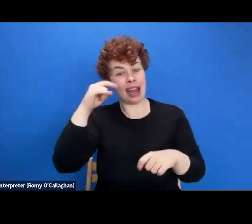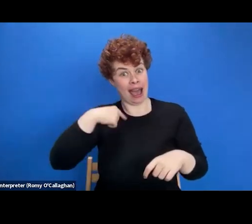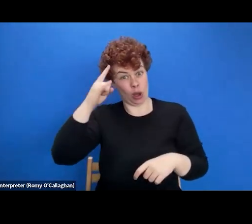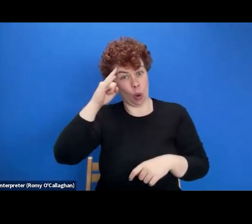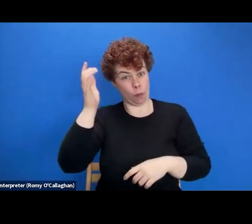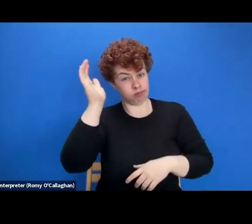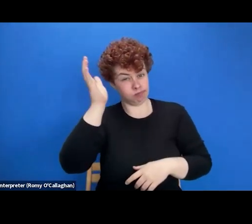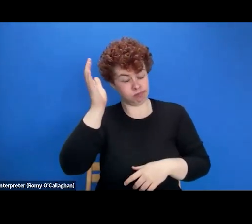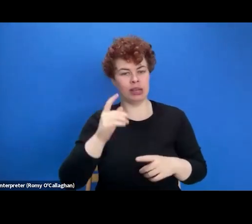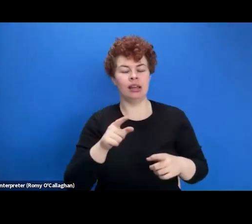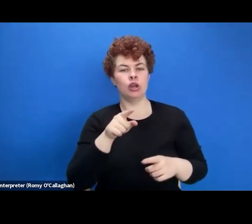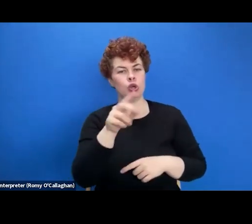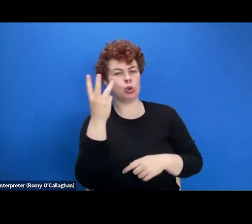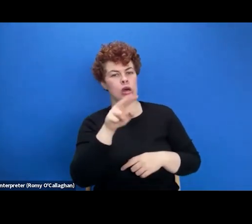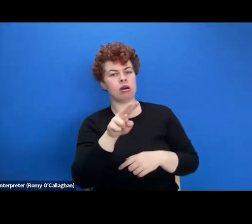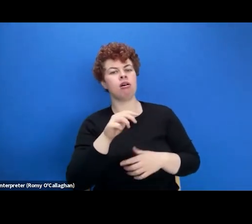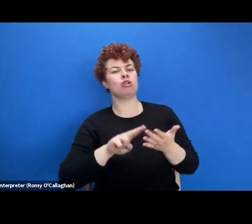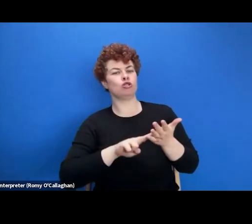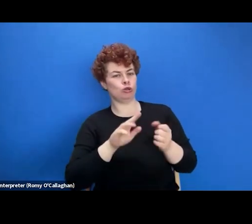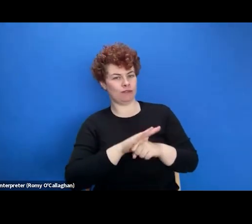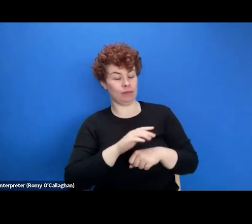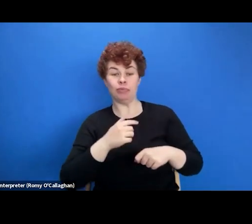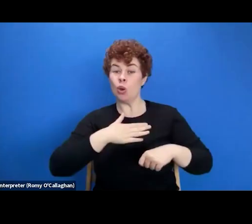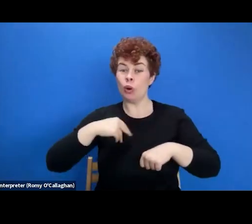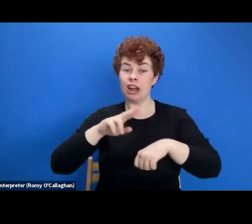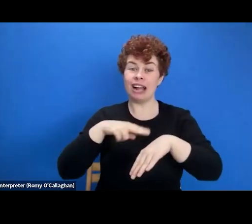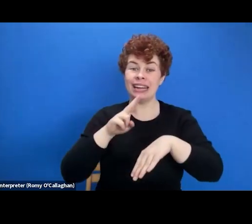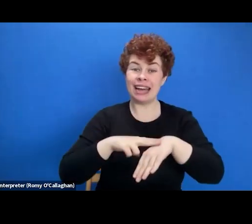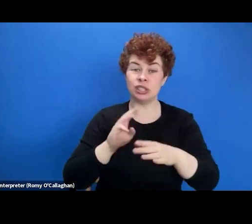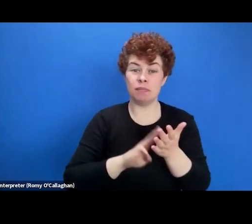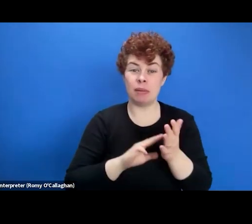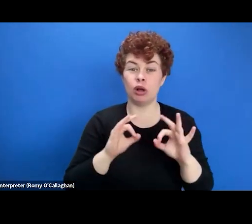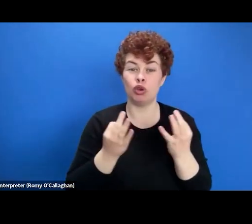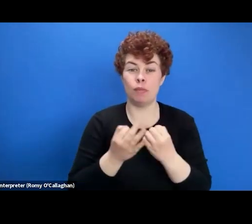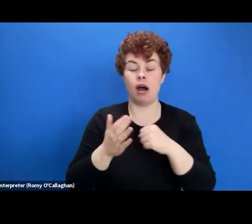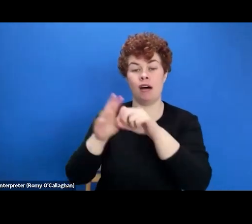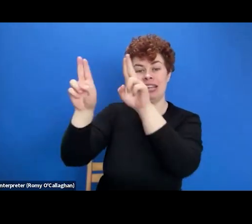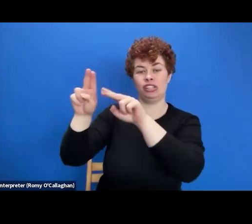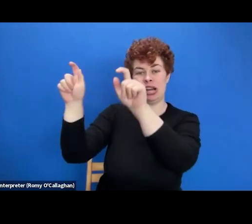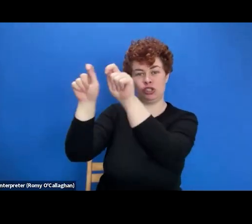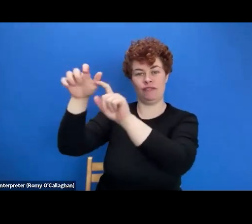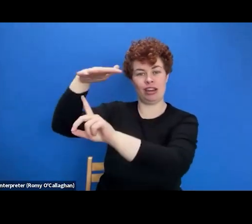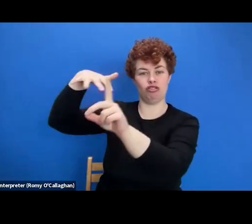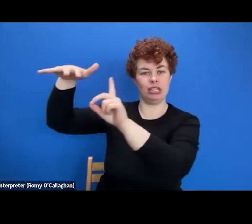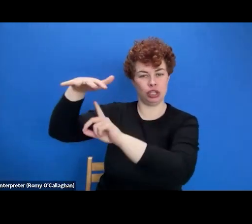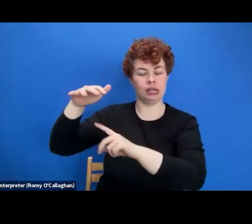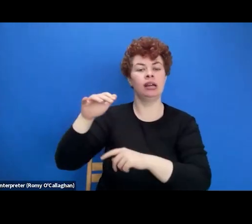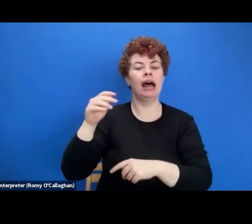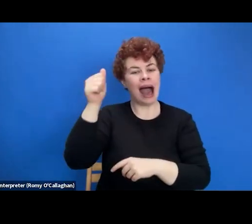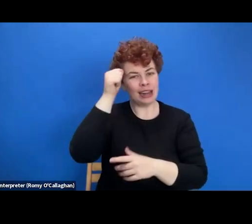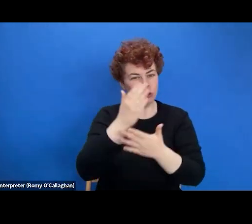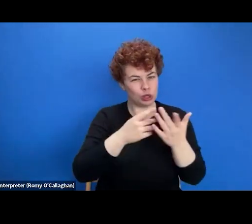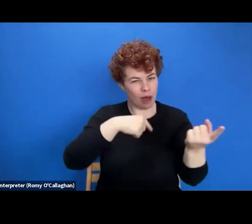for different groups. So we're a national member group of a wider international federation. And I know that that's similar maybe for some of